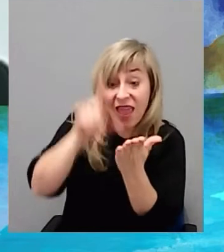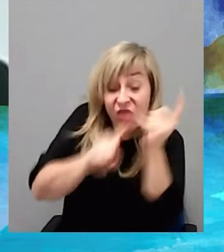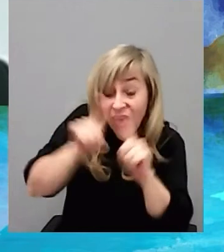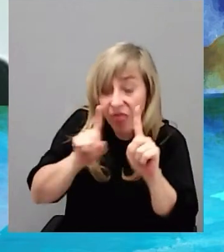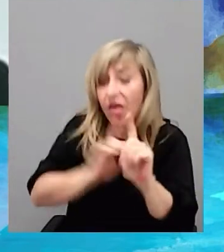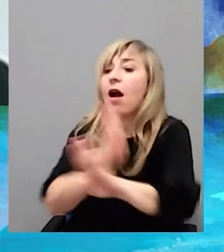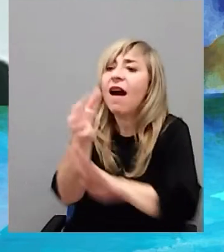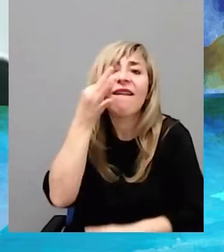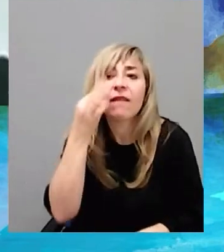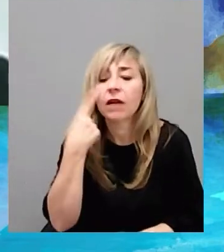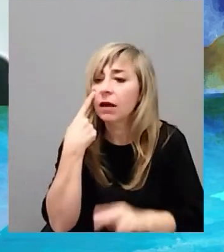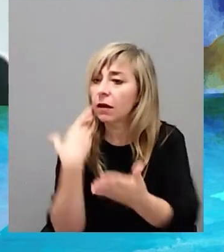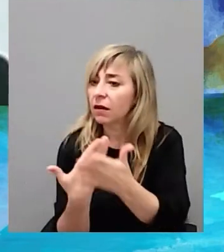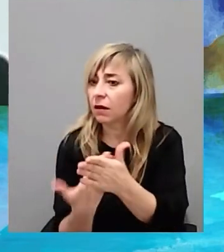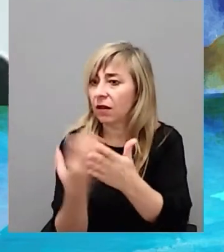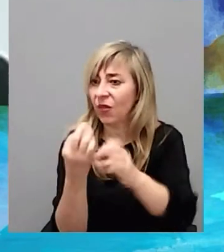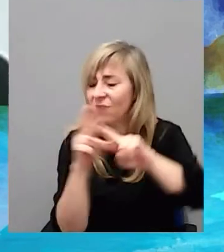and then catalogs that